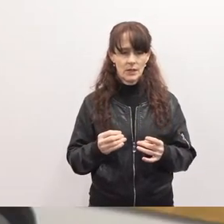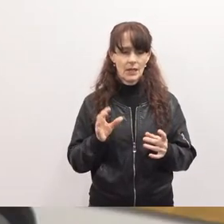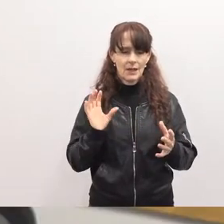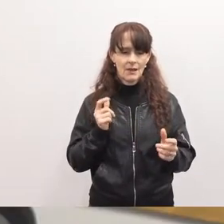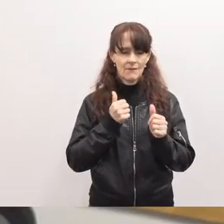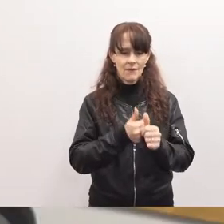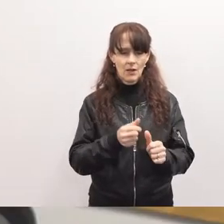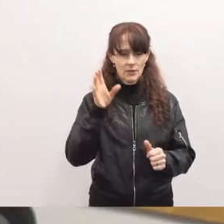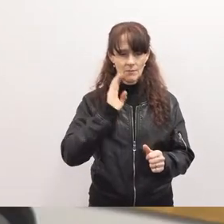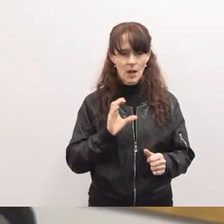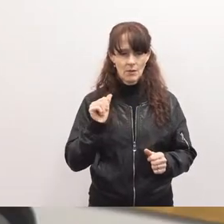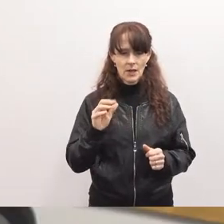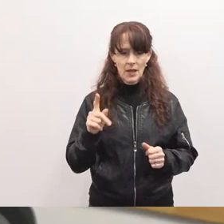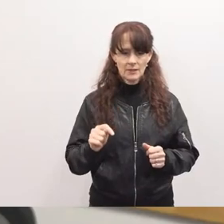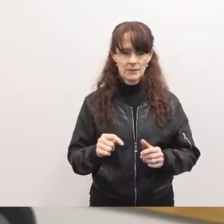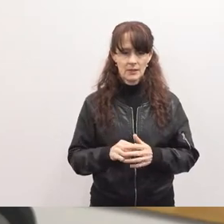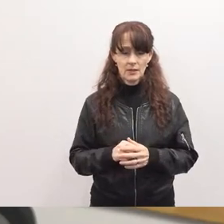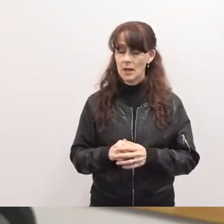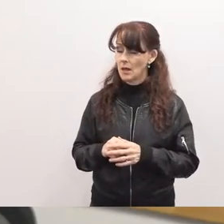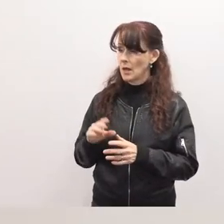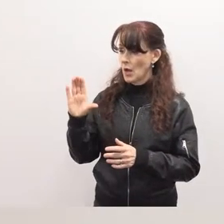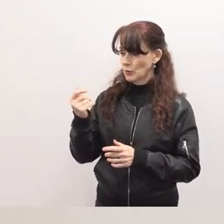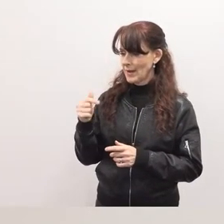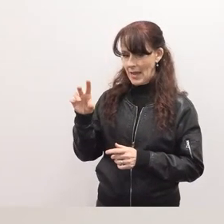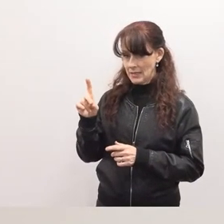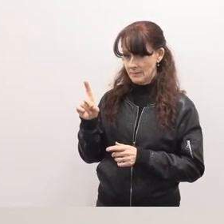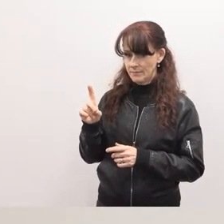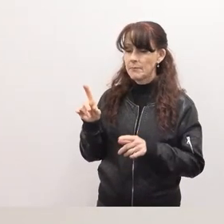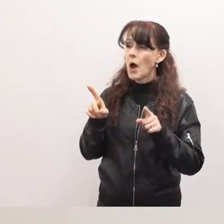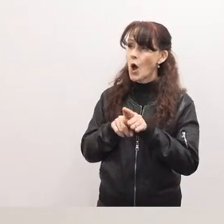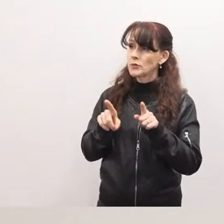But But also in that situation,